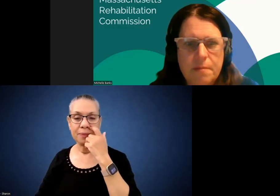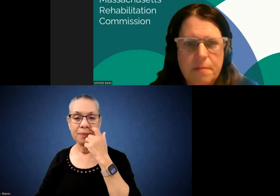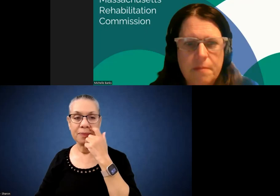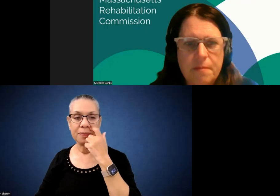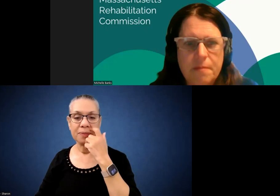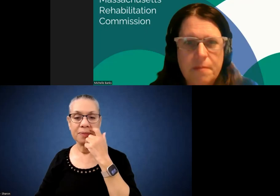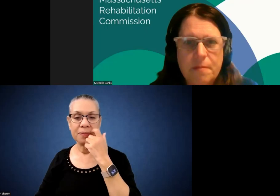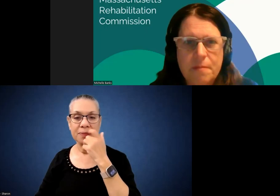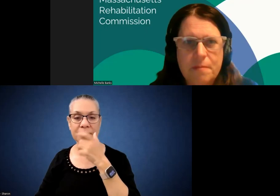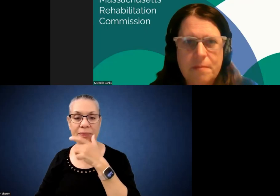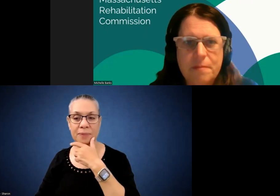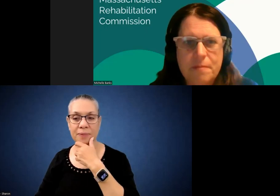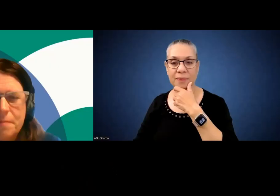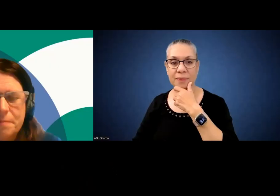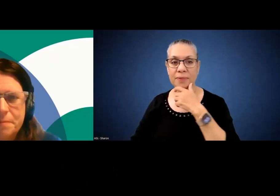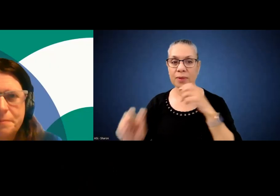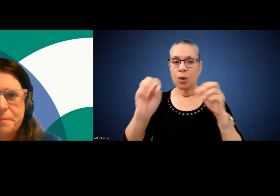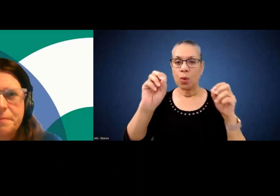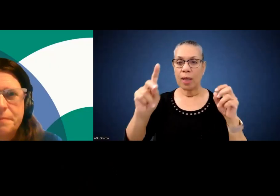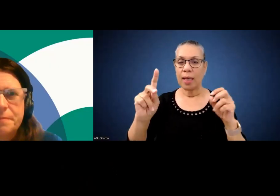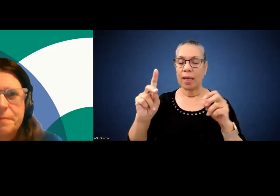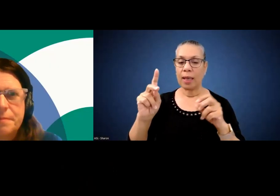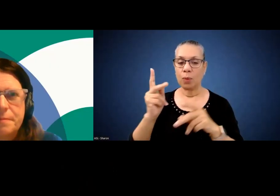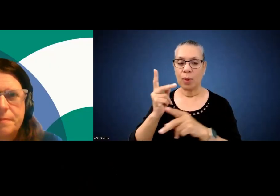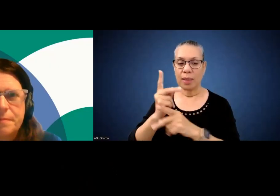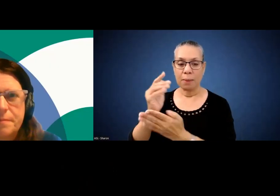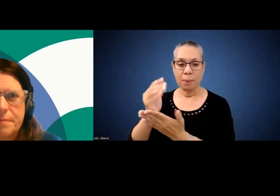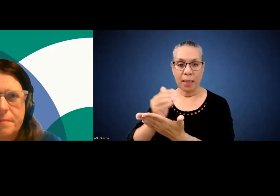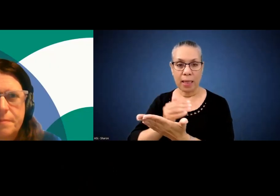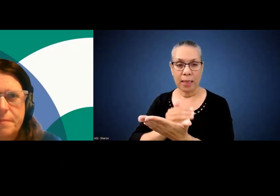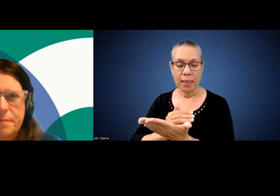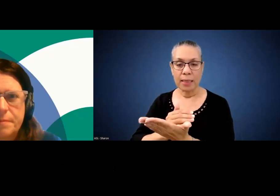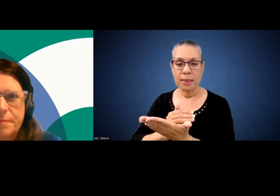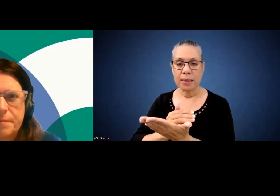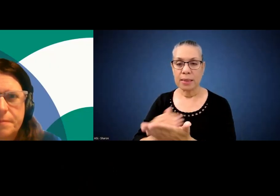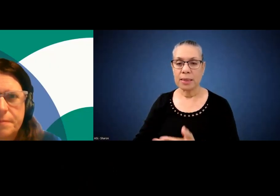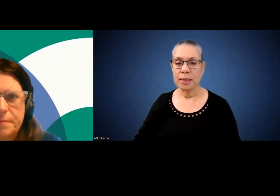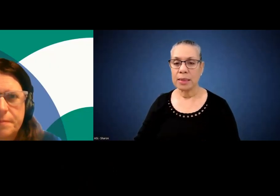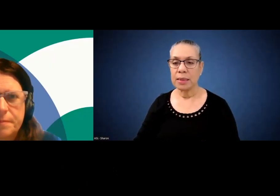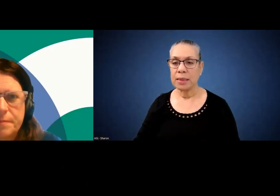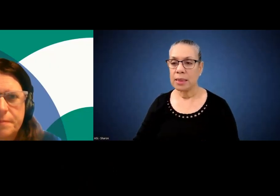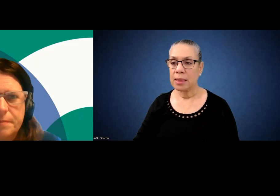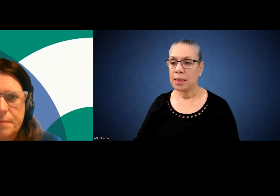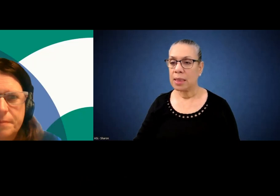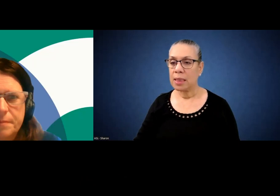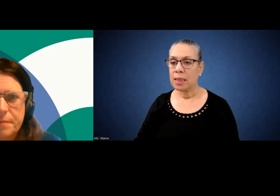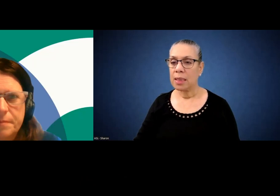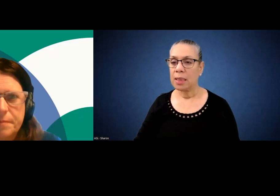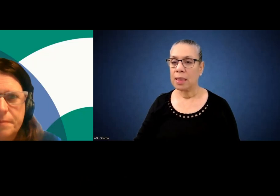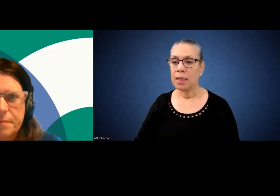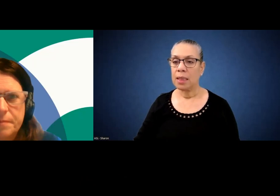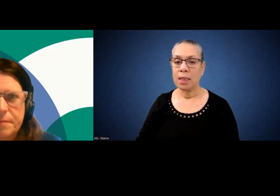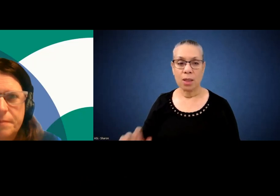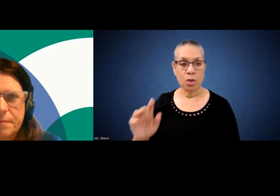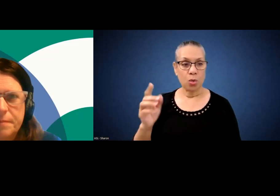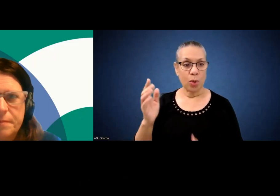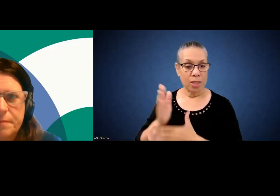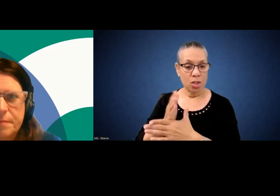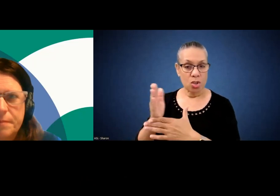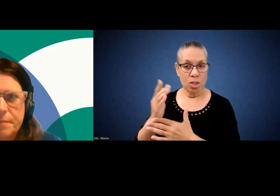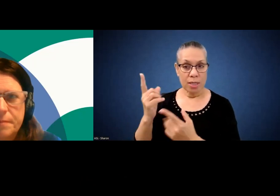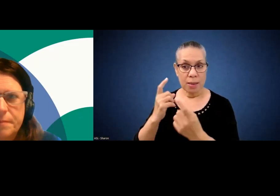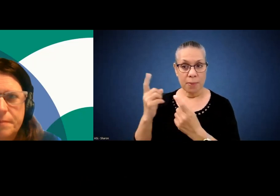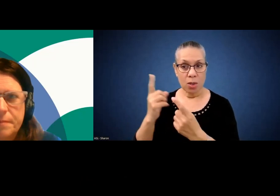Okay, we were keeping a list. I don't know if Michaela, if you wanted to share some of the questions, or I can.